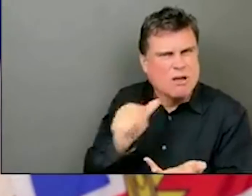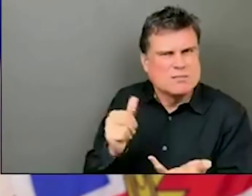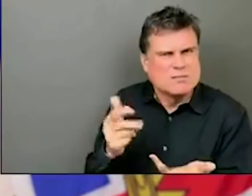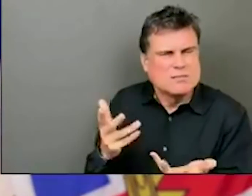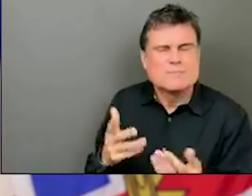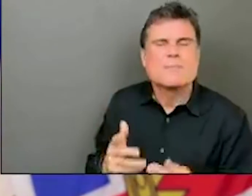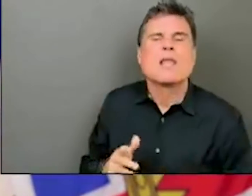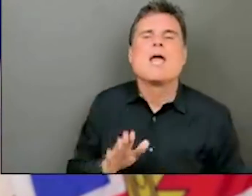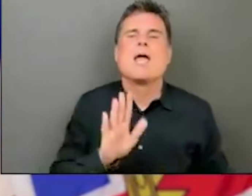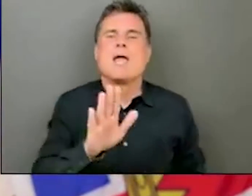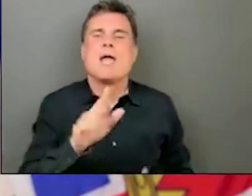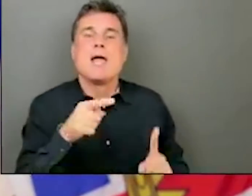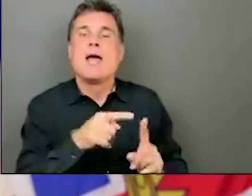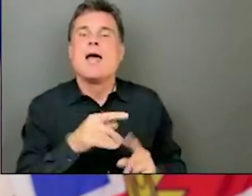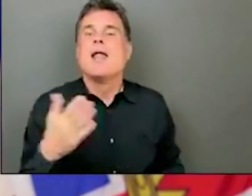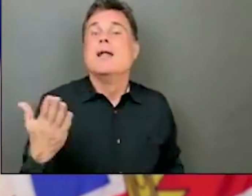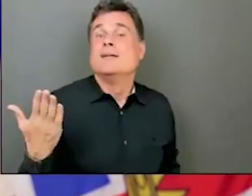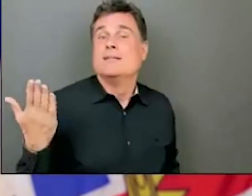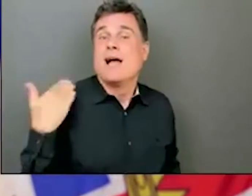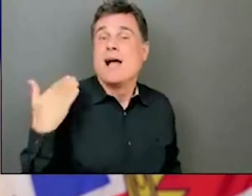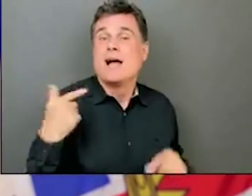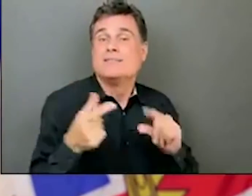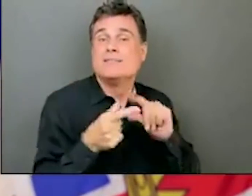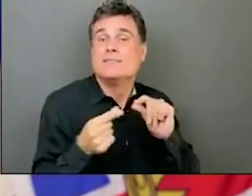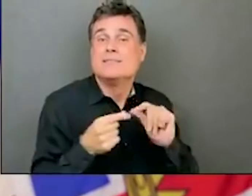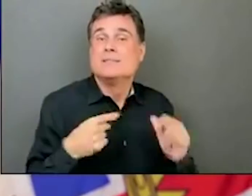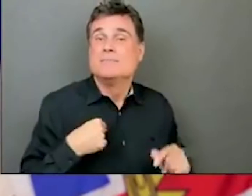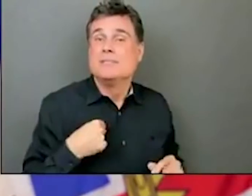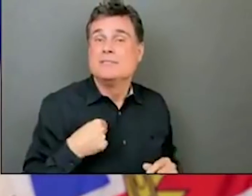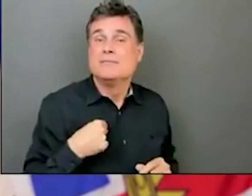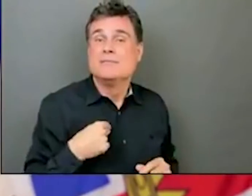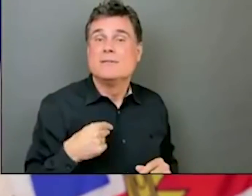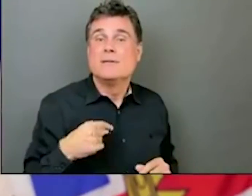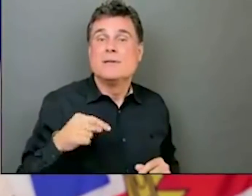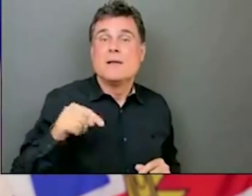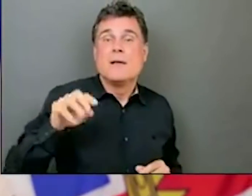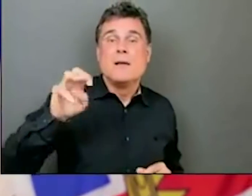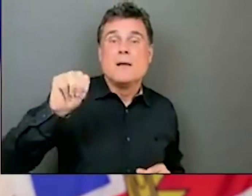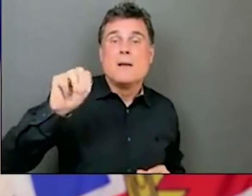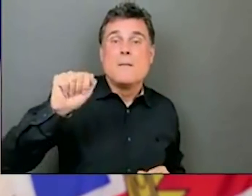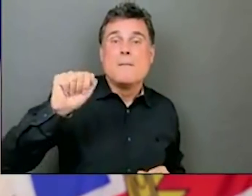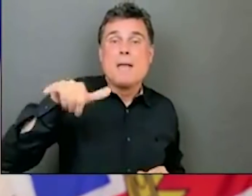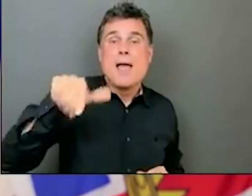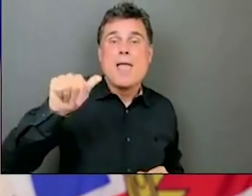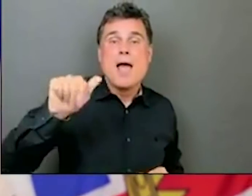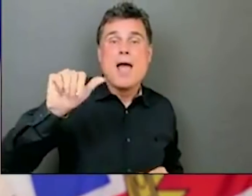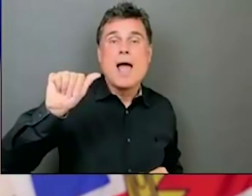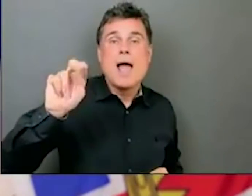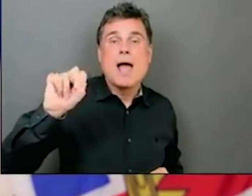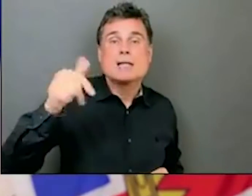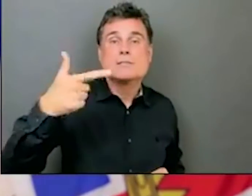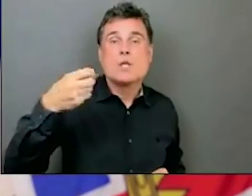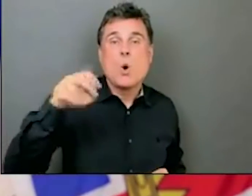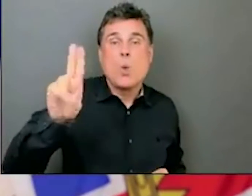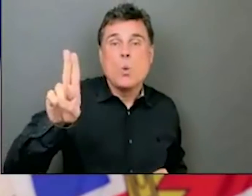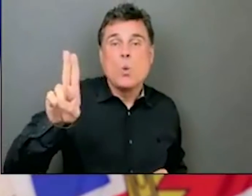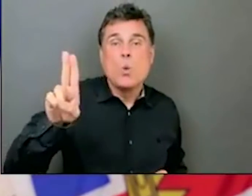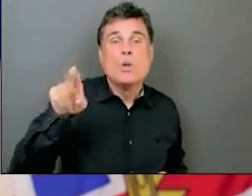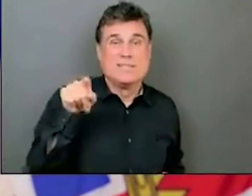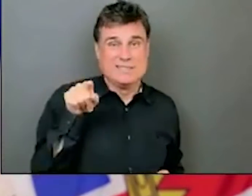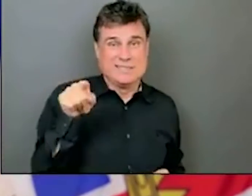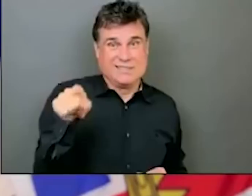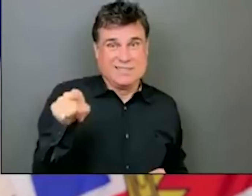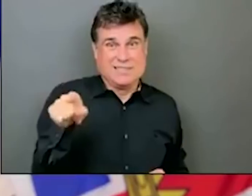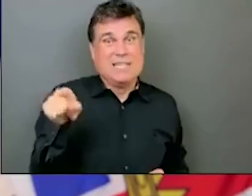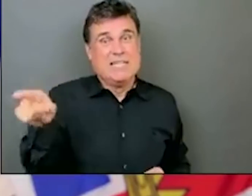of Maya Angelou, who says, you know, do the best with what you know, and this is a poor paraphrase, do